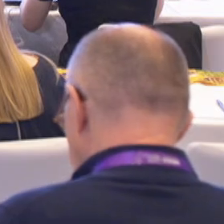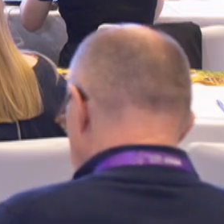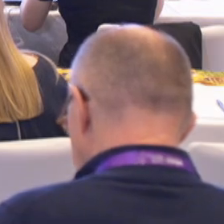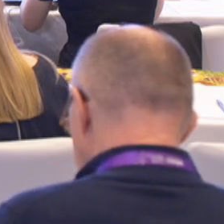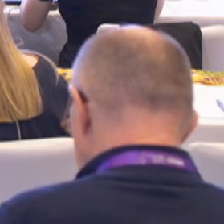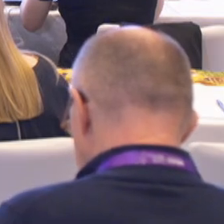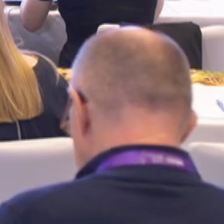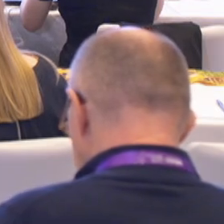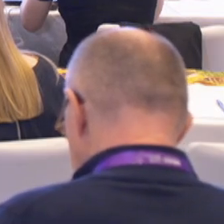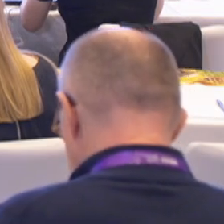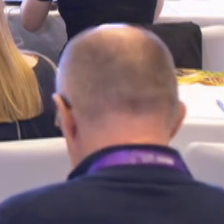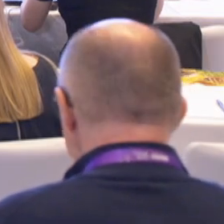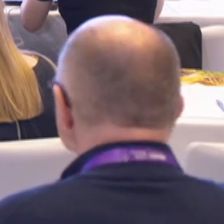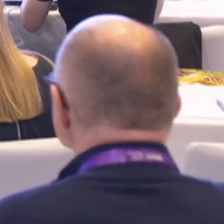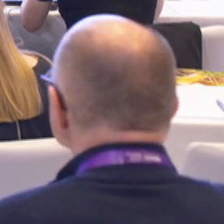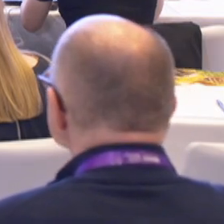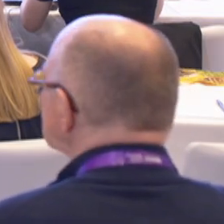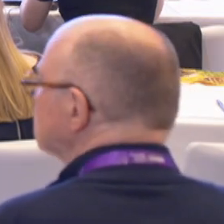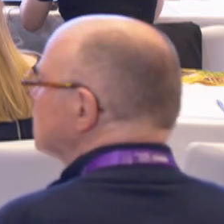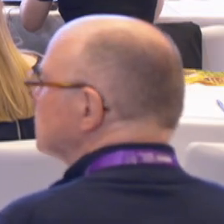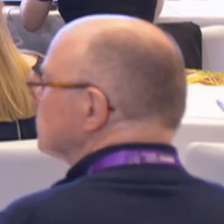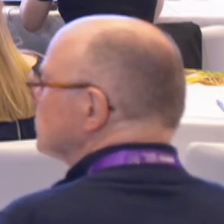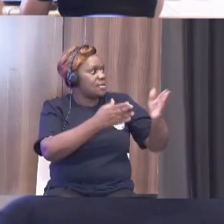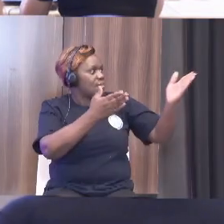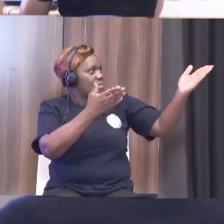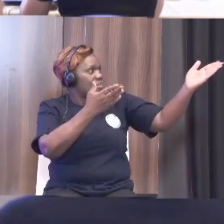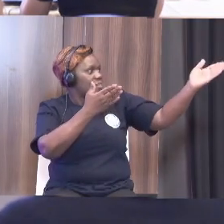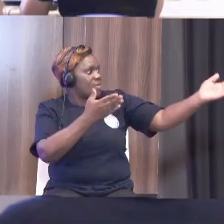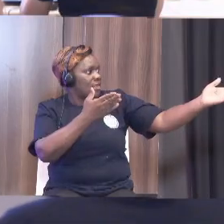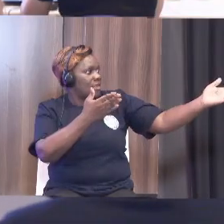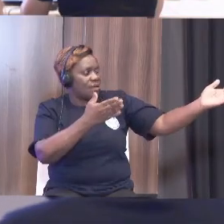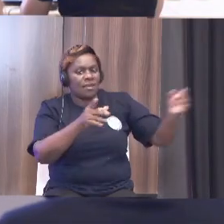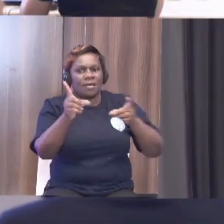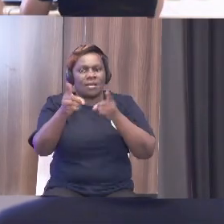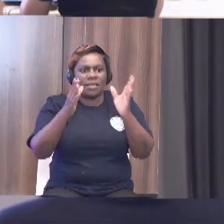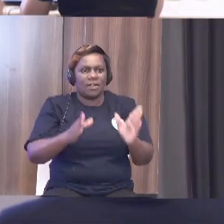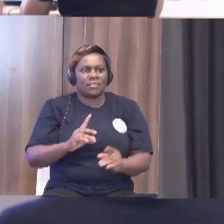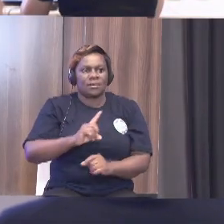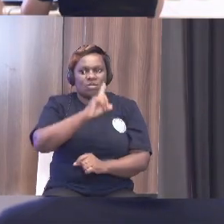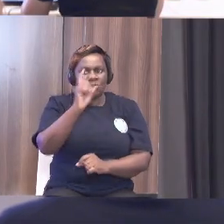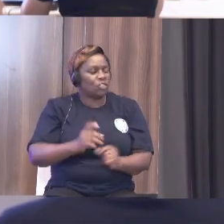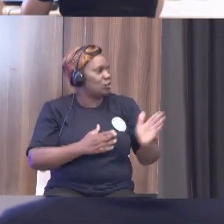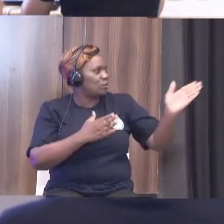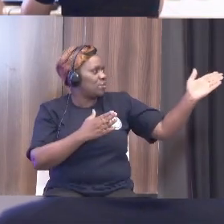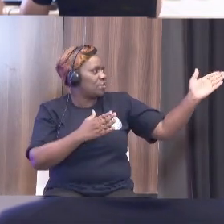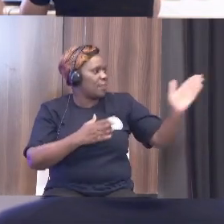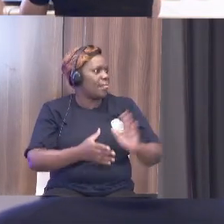the lead authors on this study, is sitting right over there, and that's where you direct your questions after the symposium.